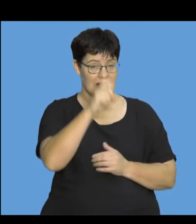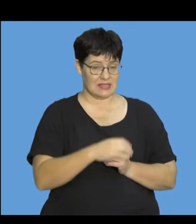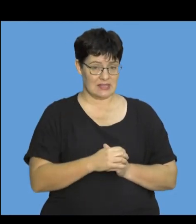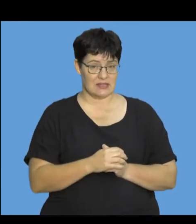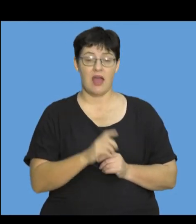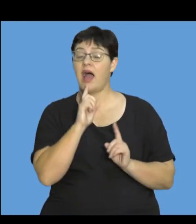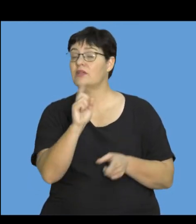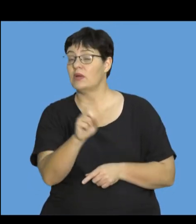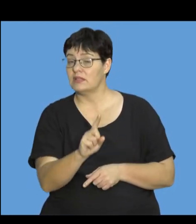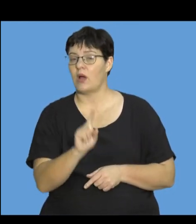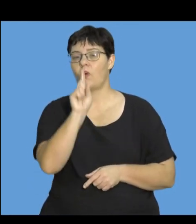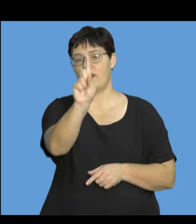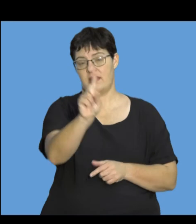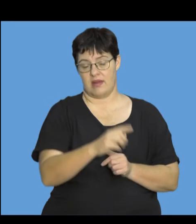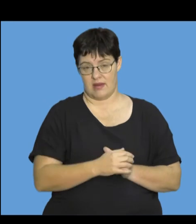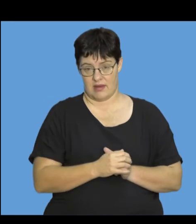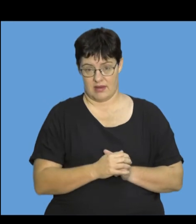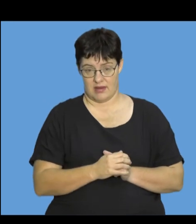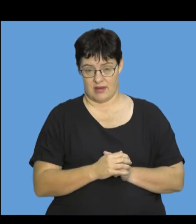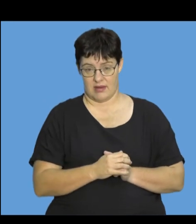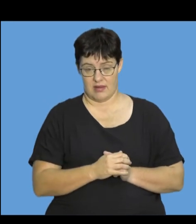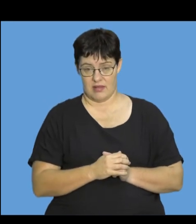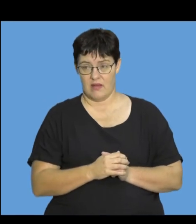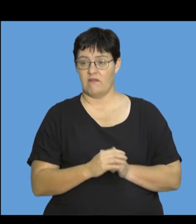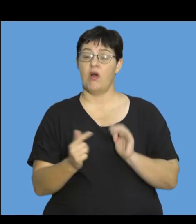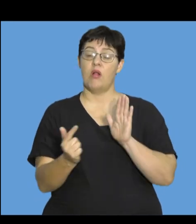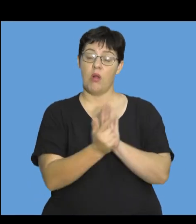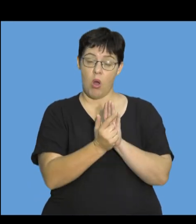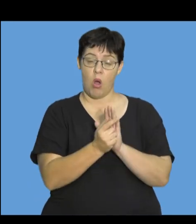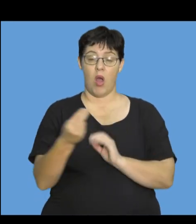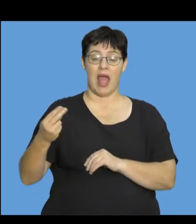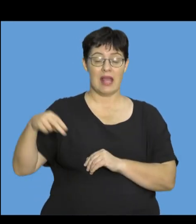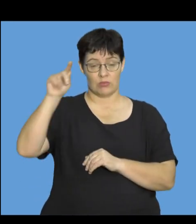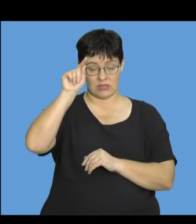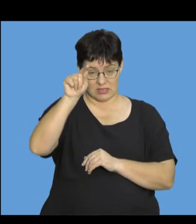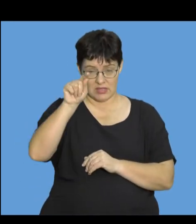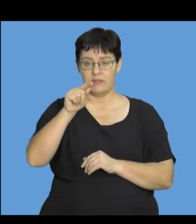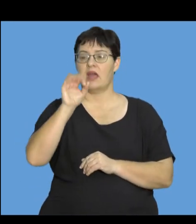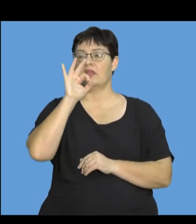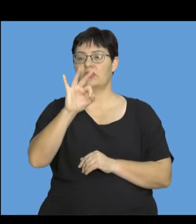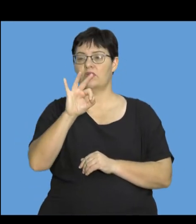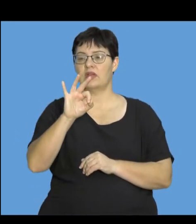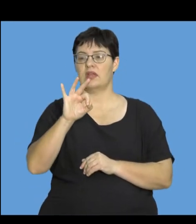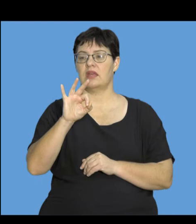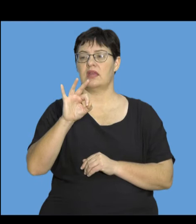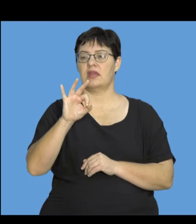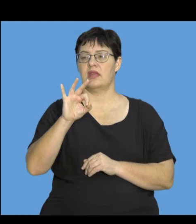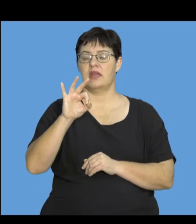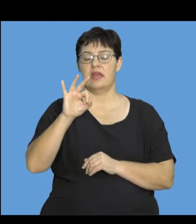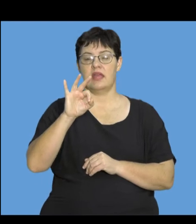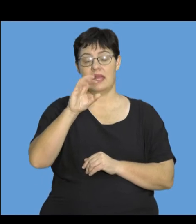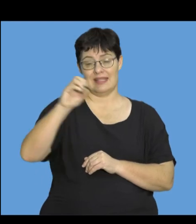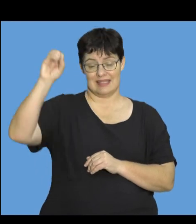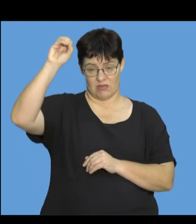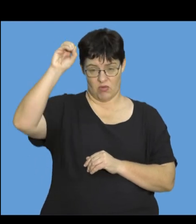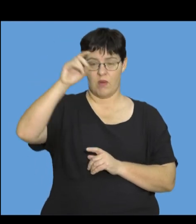x, the answer will be 1. If you want to apply the laws of exponents, it will be 3 to the exponent of 0, which